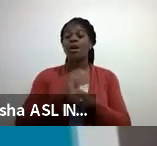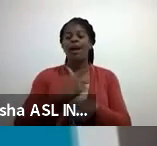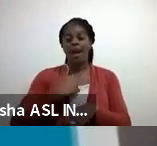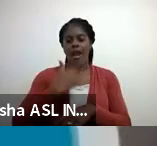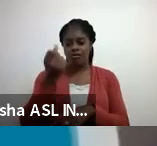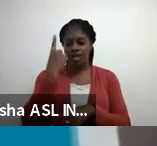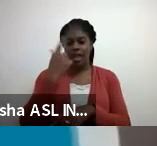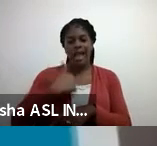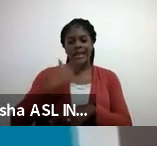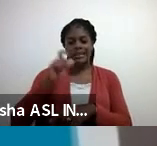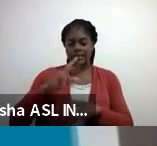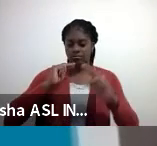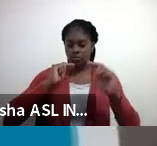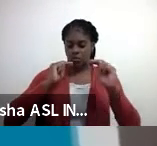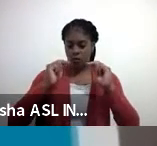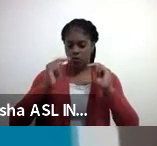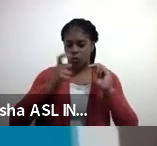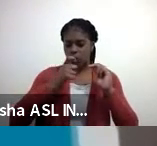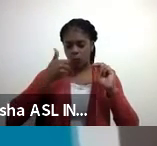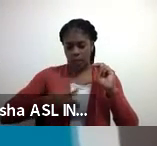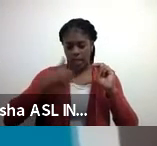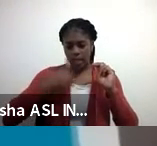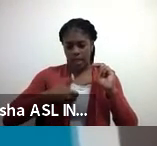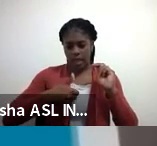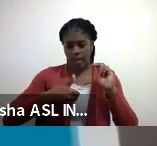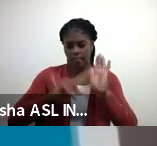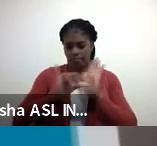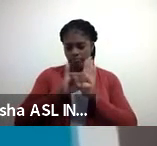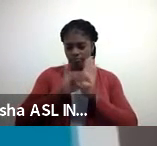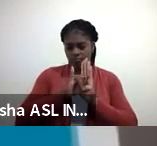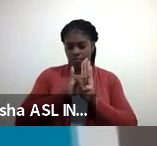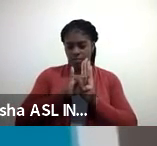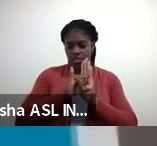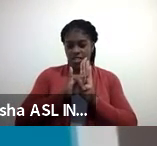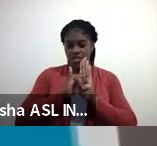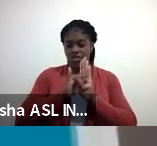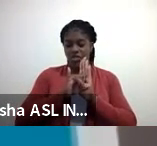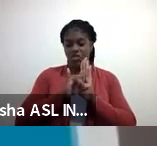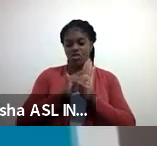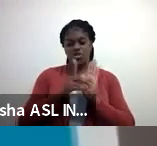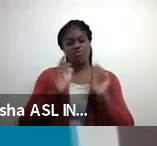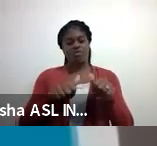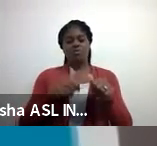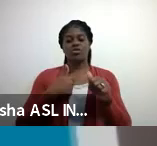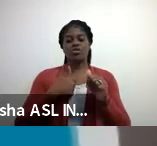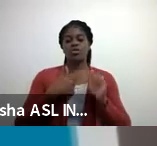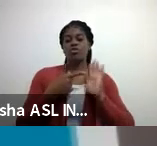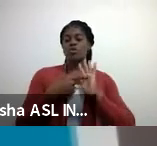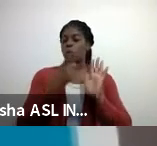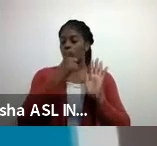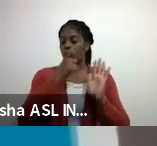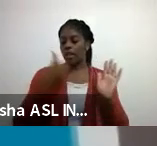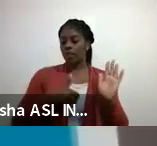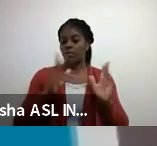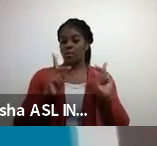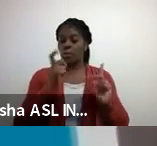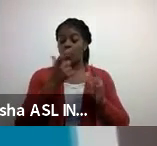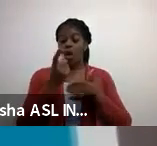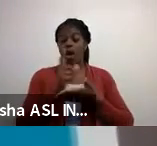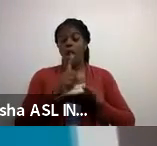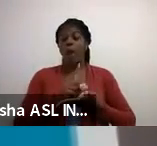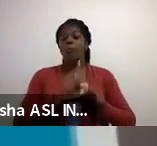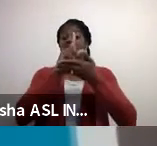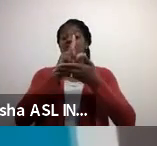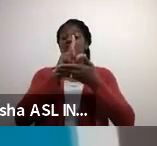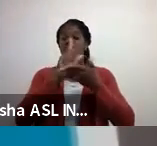to negotiate who I am in order to appeal to those of privilege and those in authority.